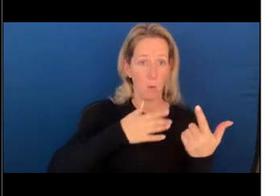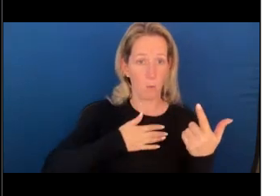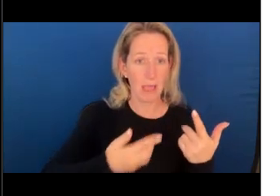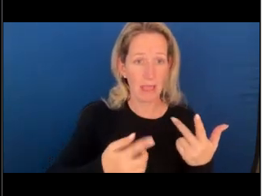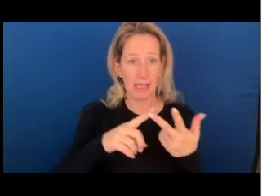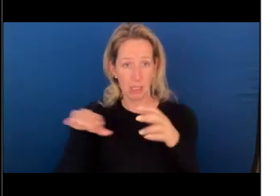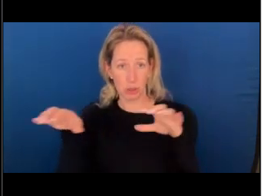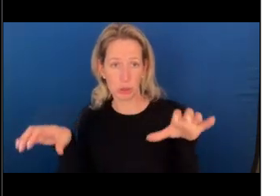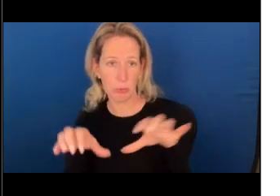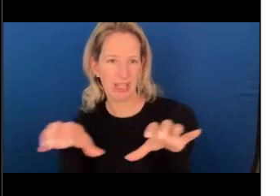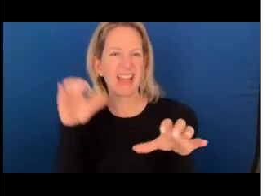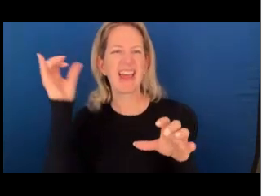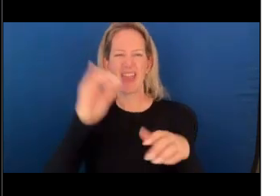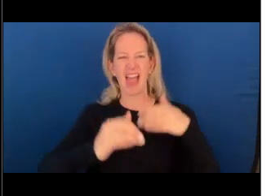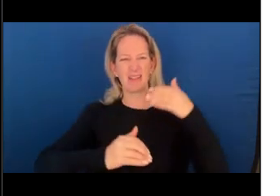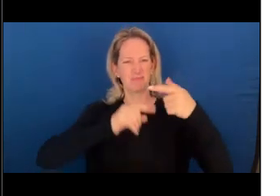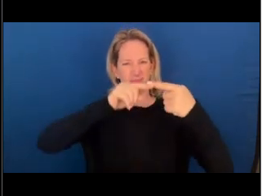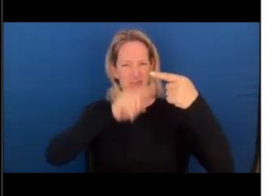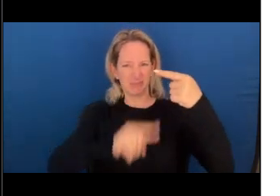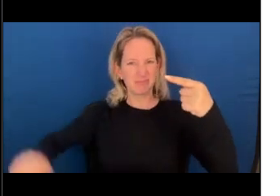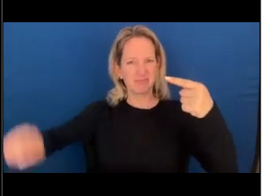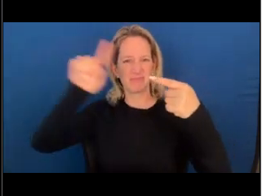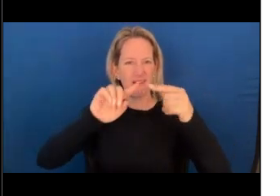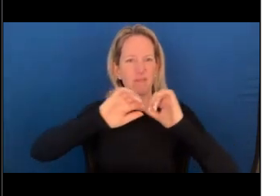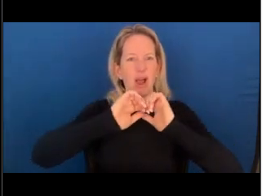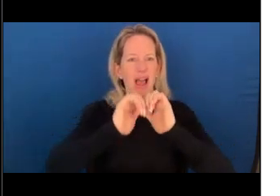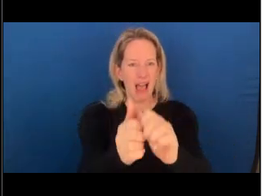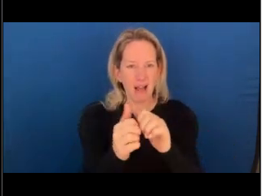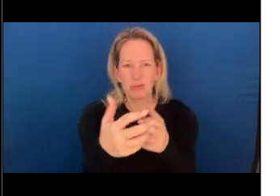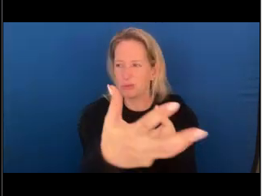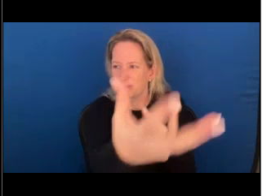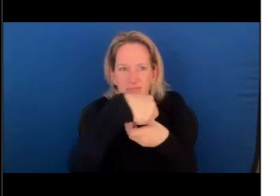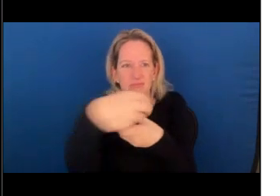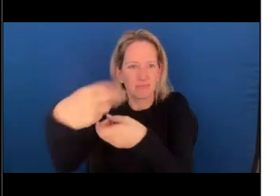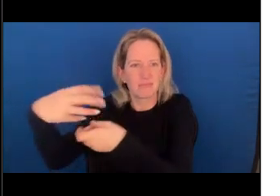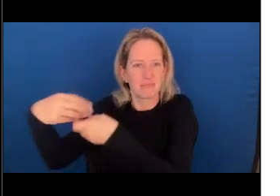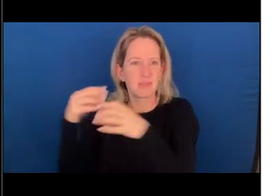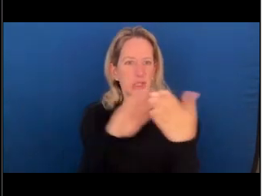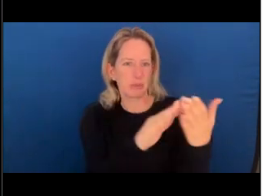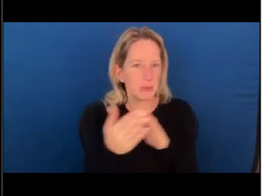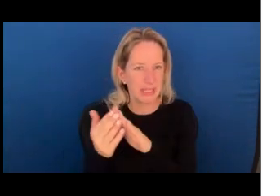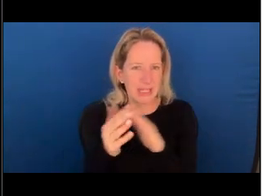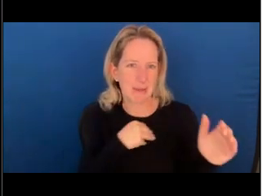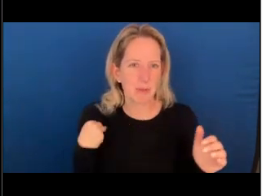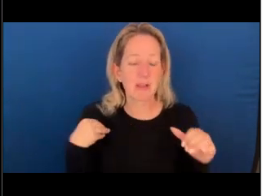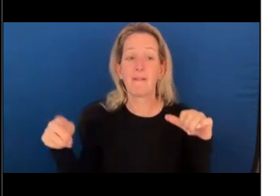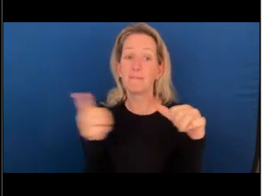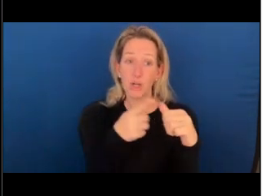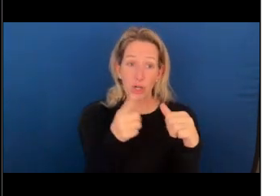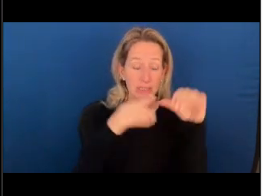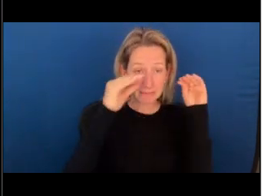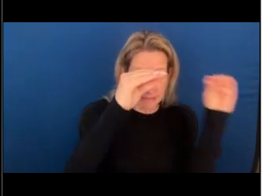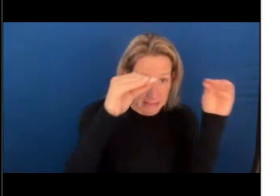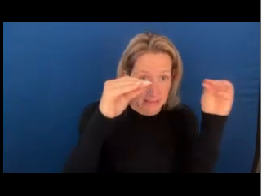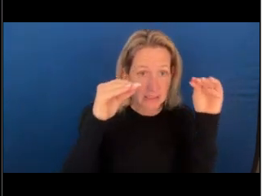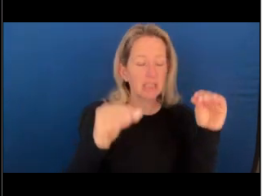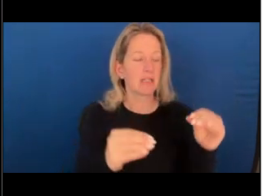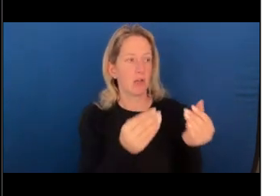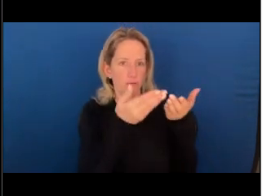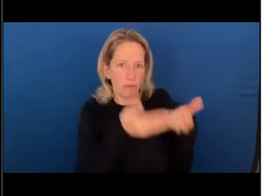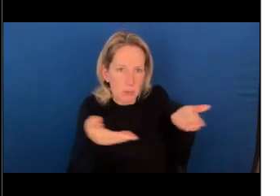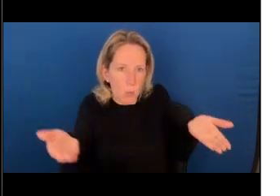engaging community members and stakeholders, where the first step is education, getting the resources out there and raising